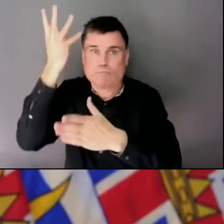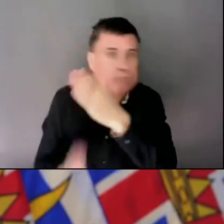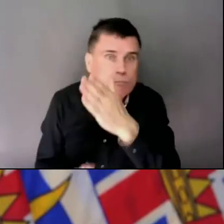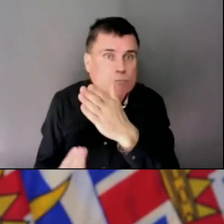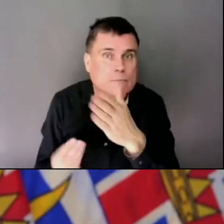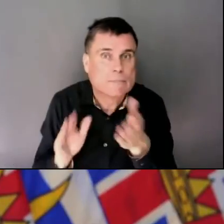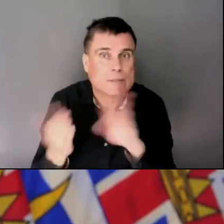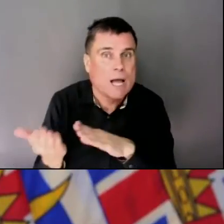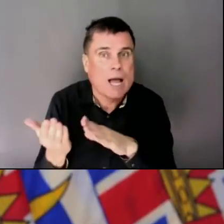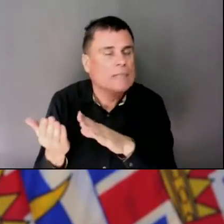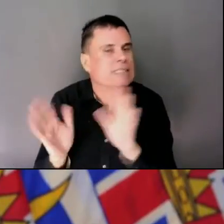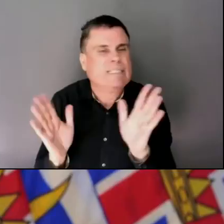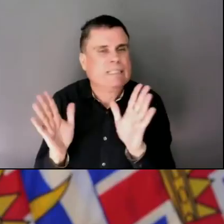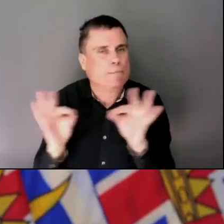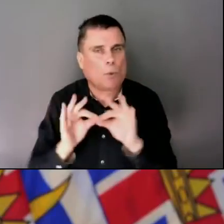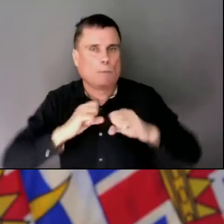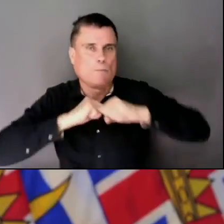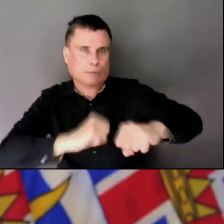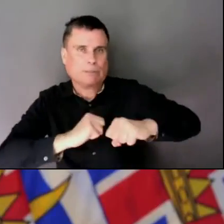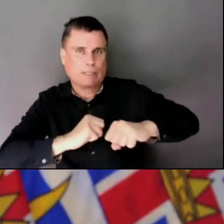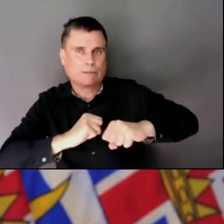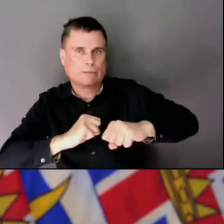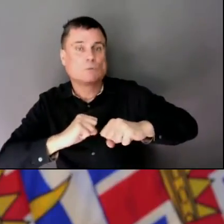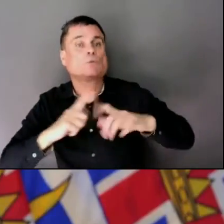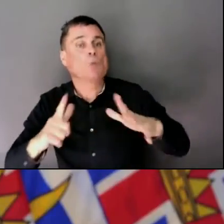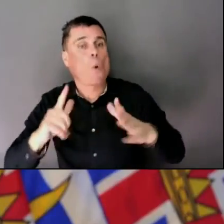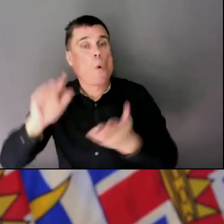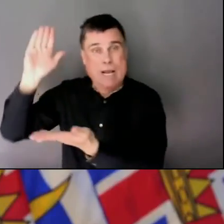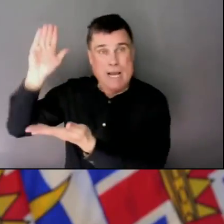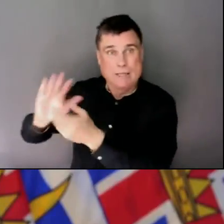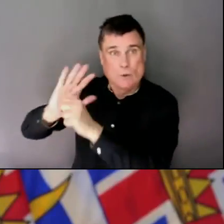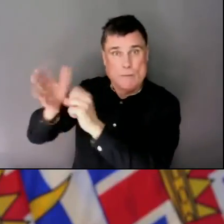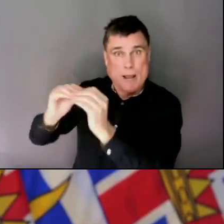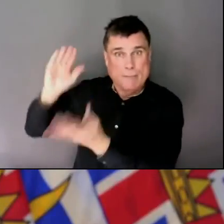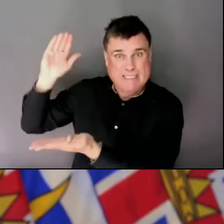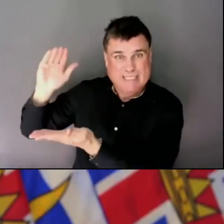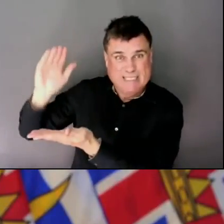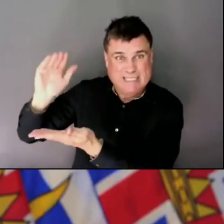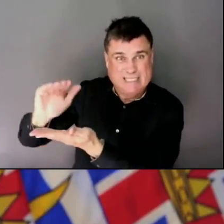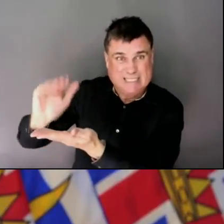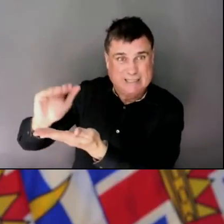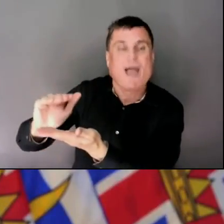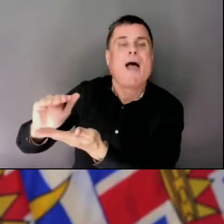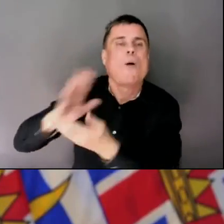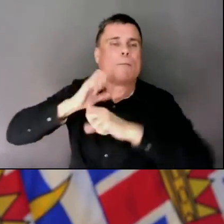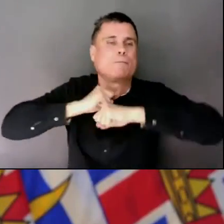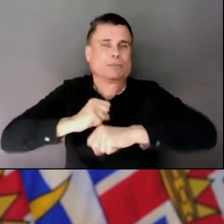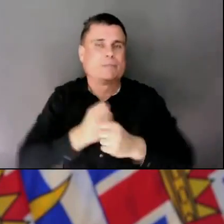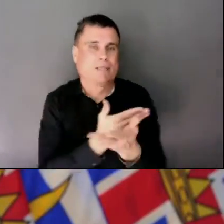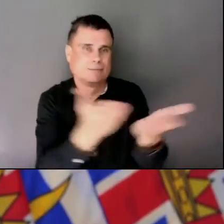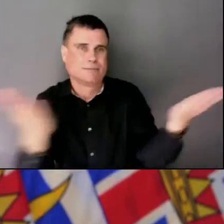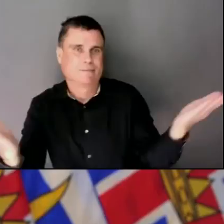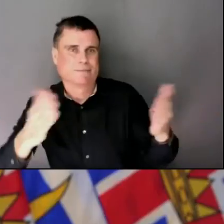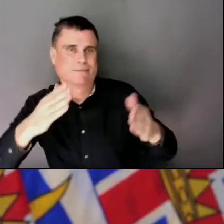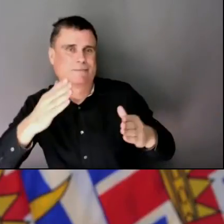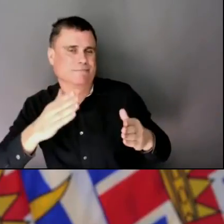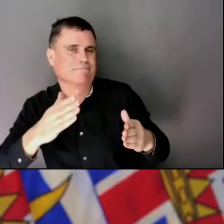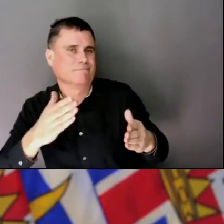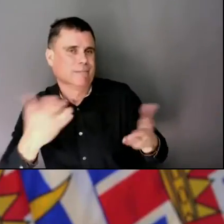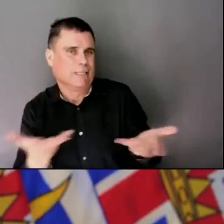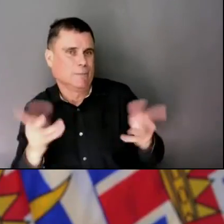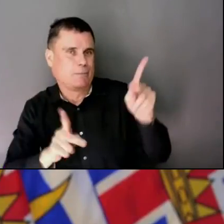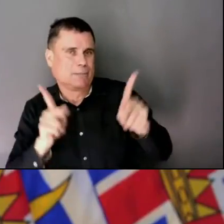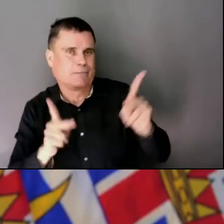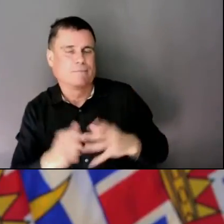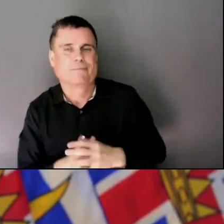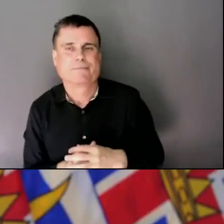low to protect everybody. And we know that that's what protects those who are closest to us and to protect the people that we don't know as